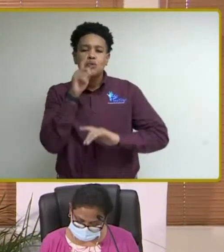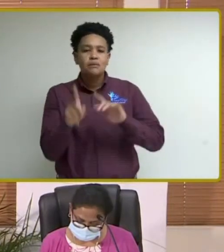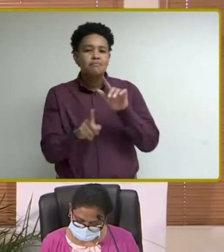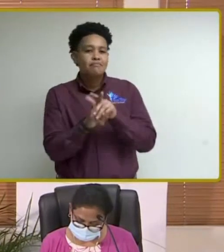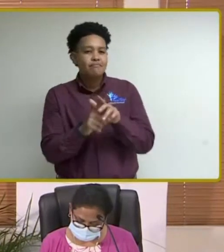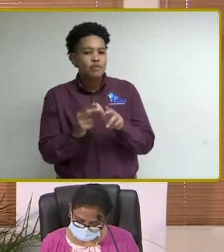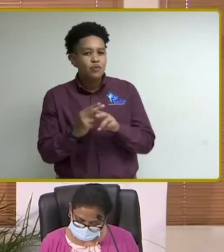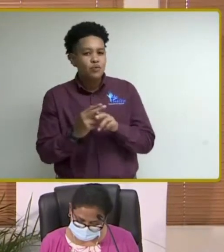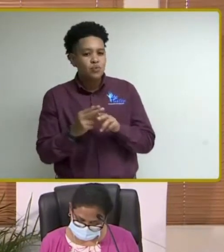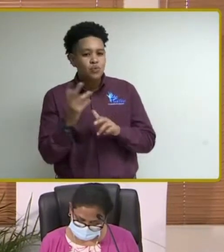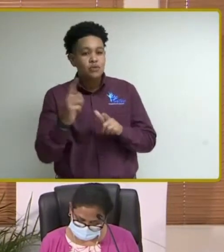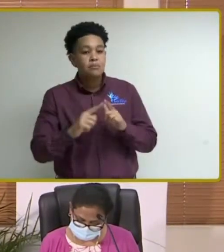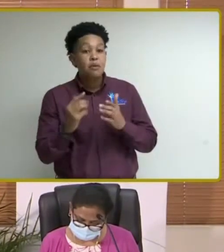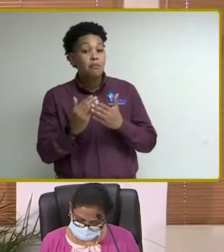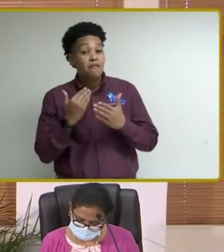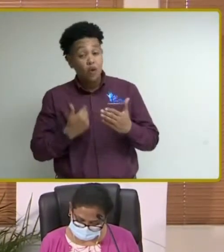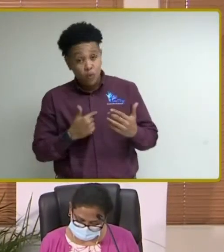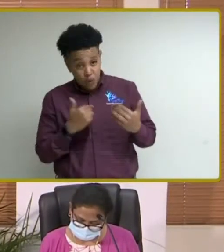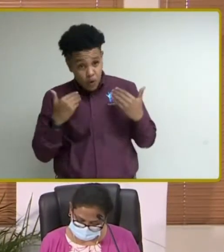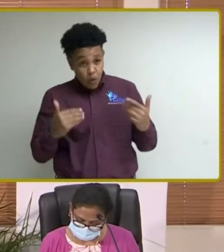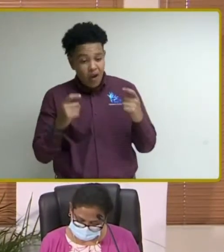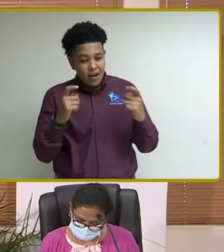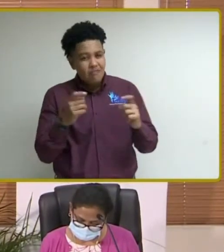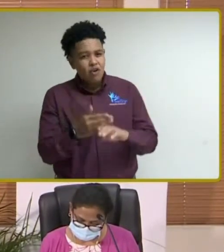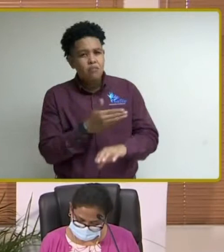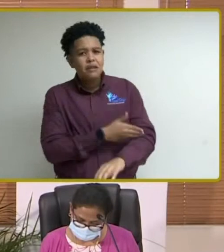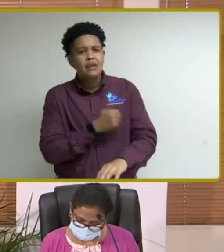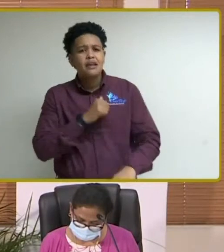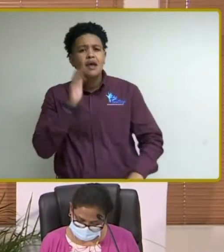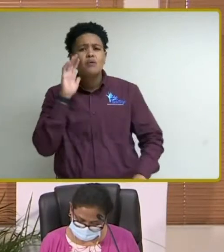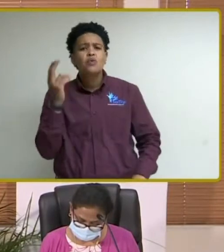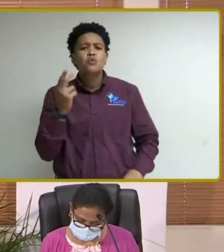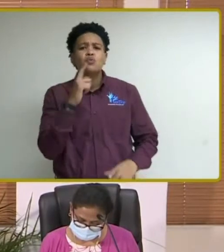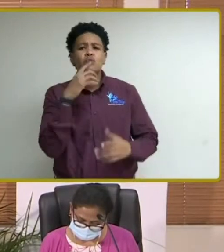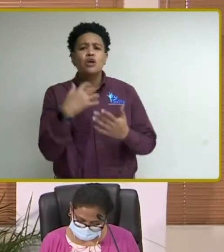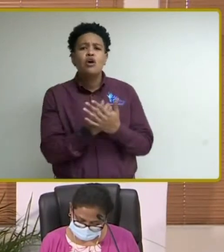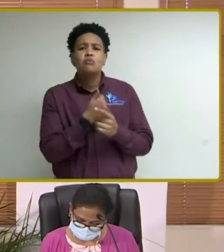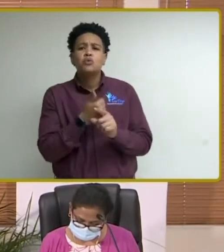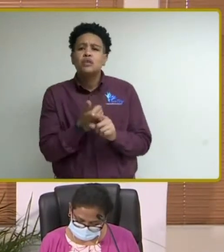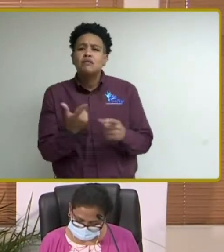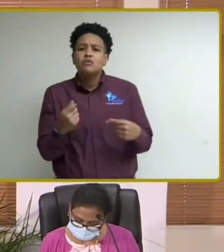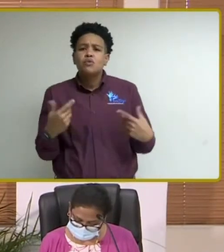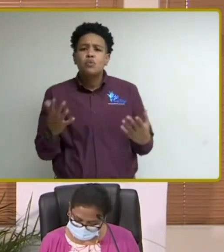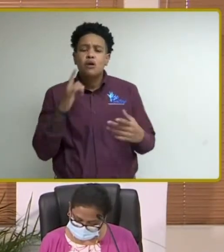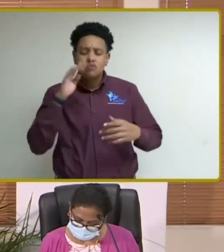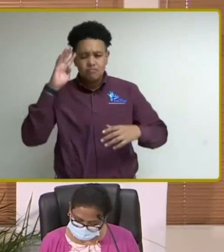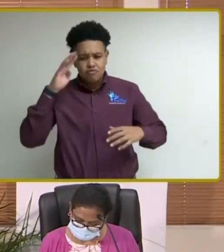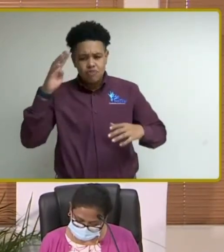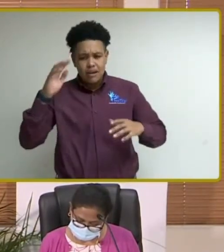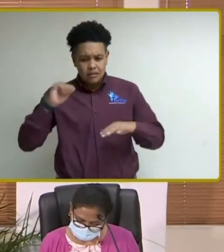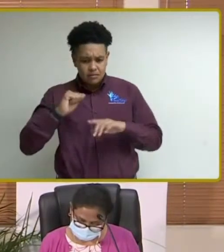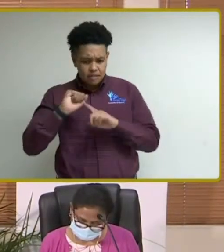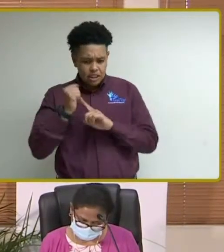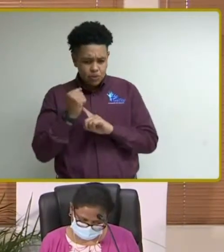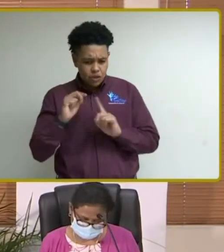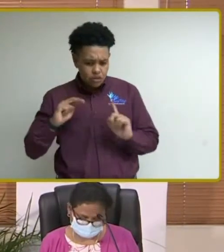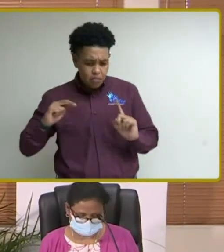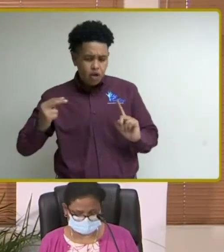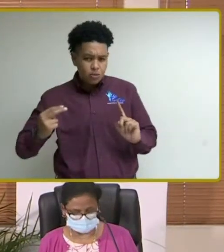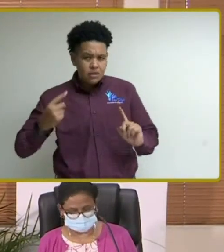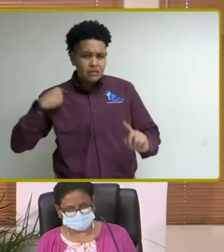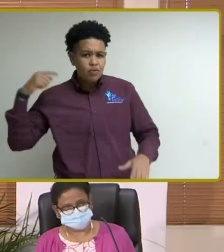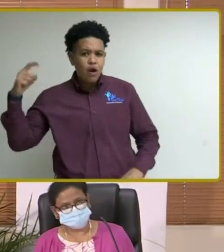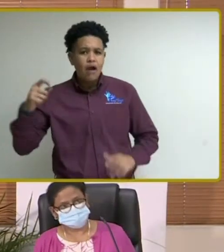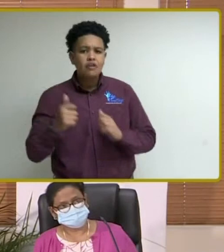shortly. But before we do that, I'm going to use the opportunity to create a context, and we'll ask the Chief